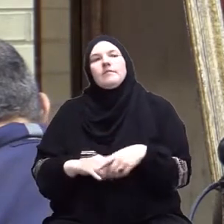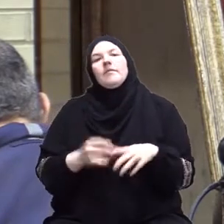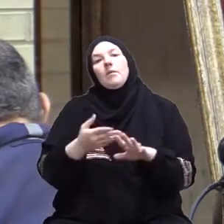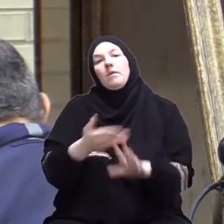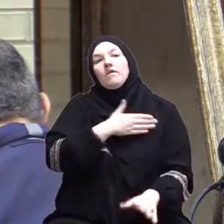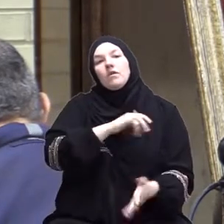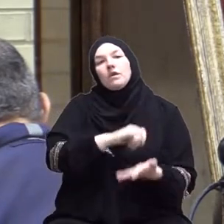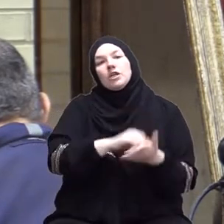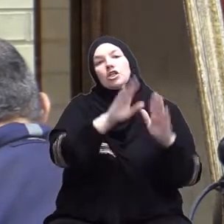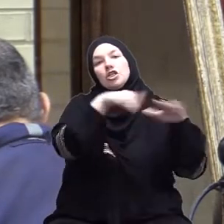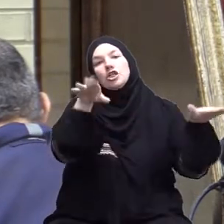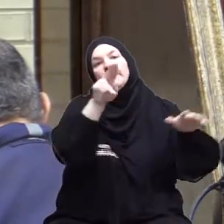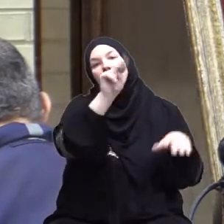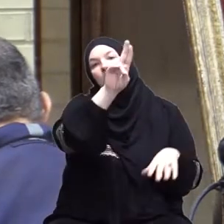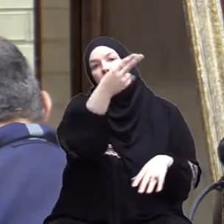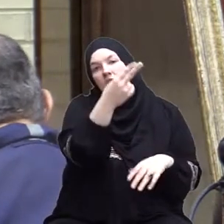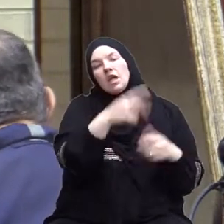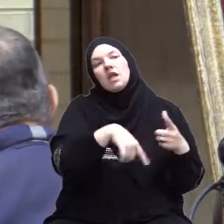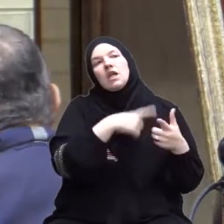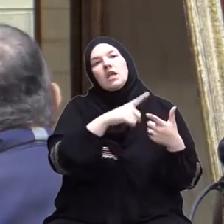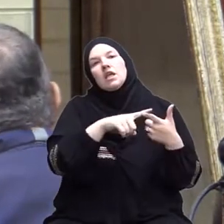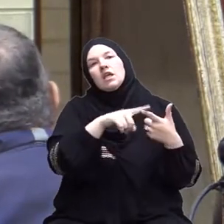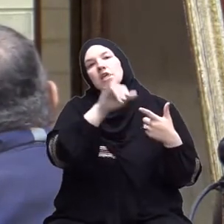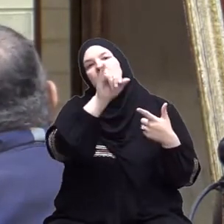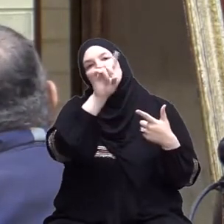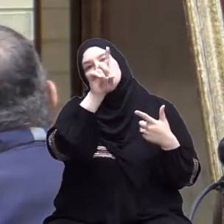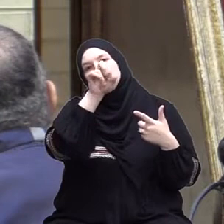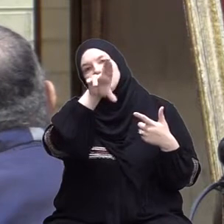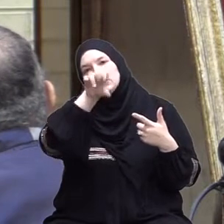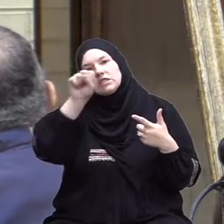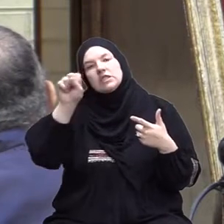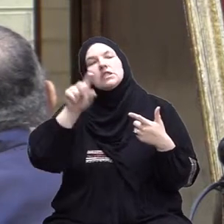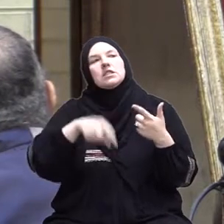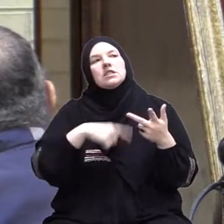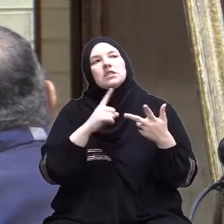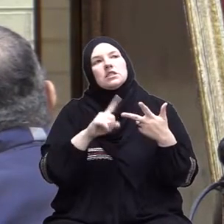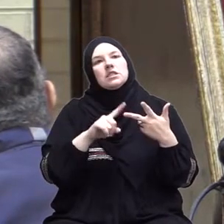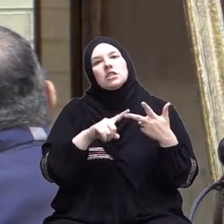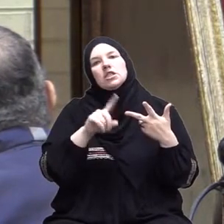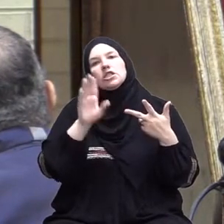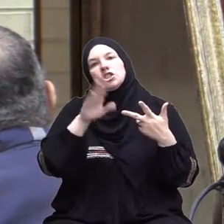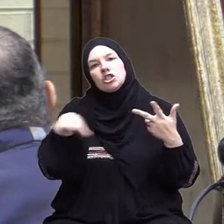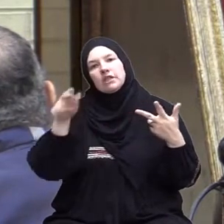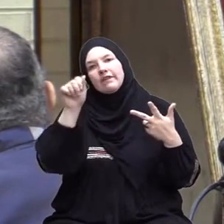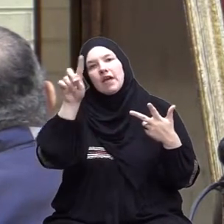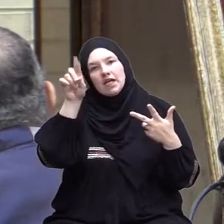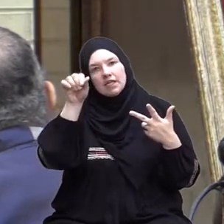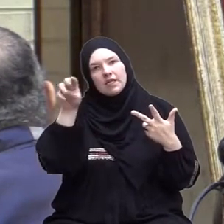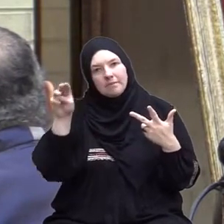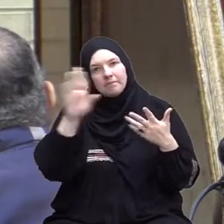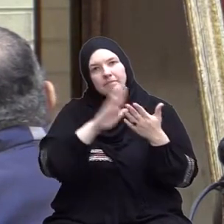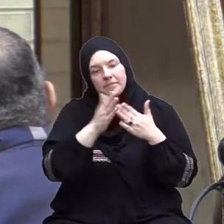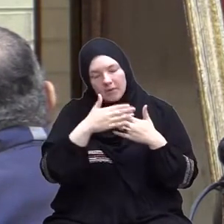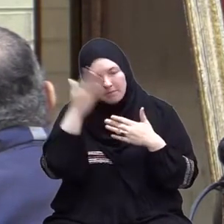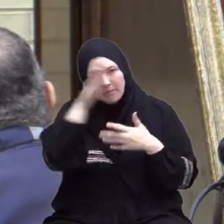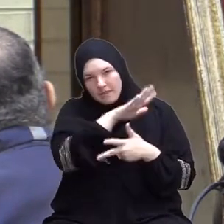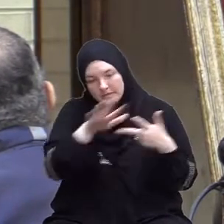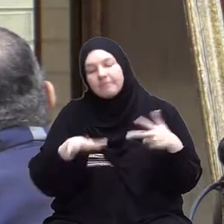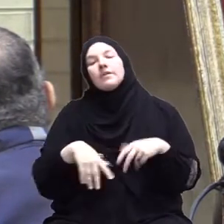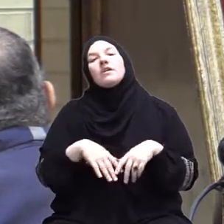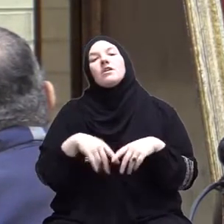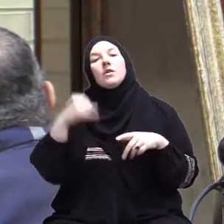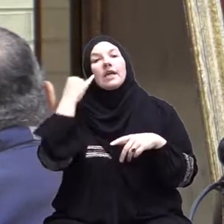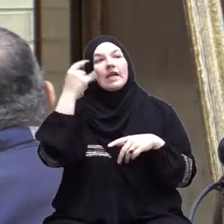they were children of Nuh and Idris and Sheth, children of Adam alayhi salam. So if